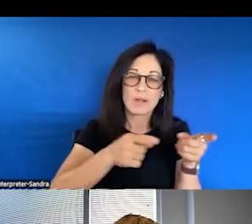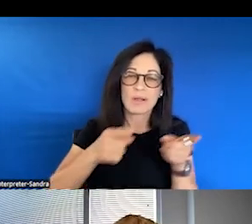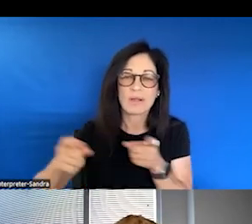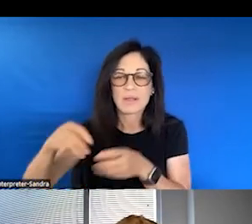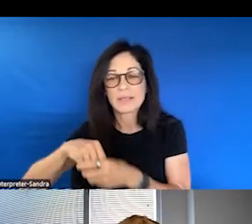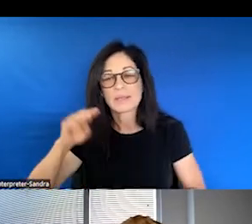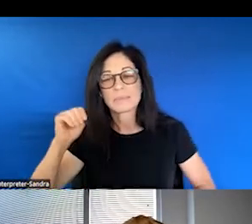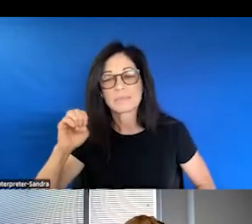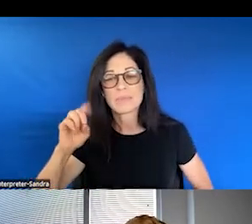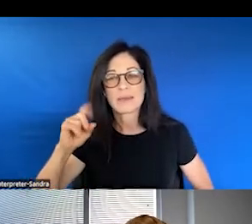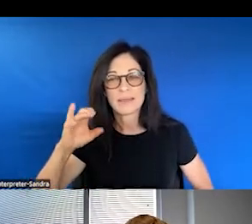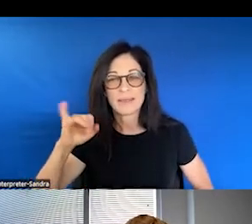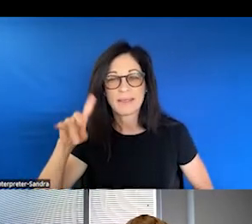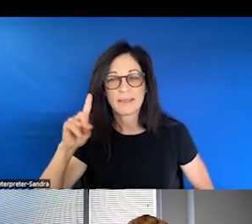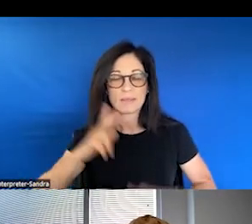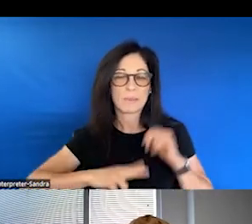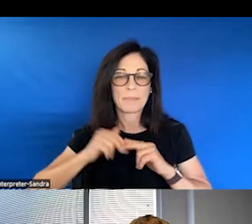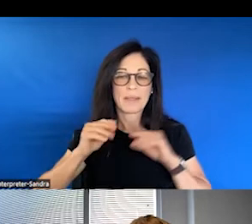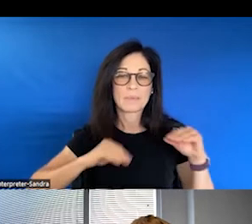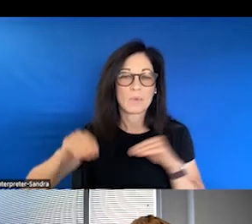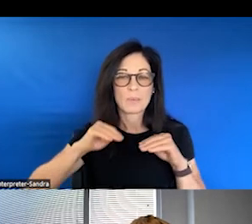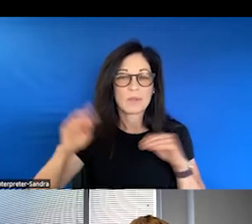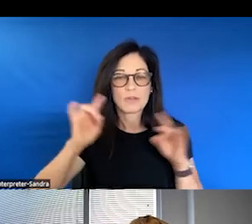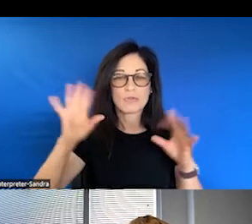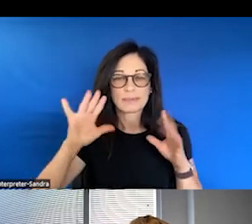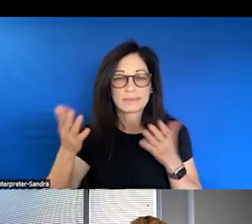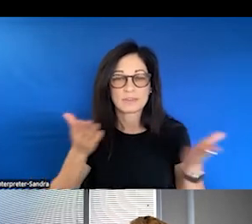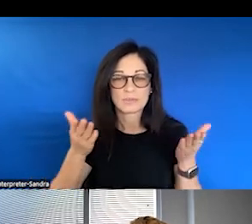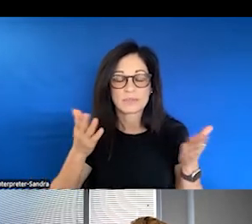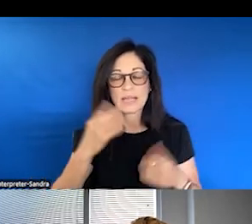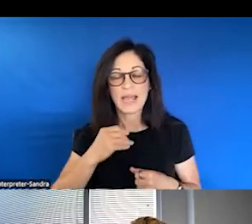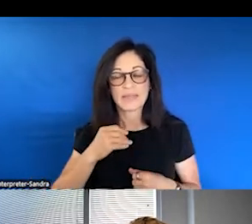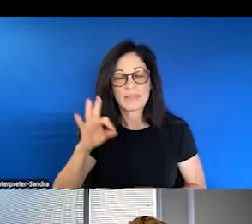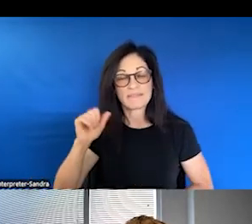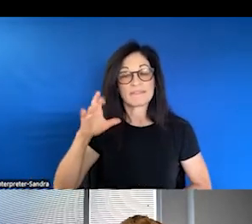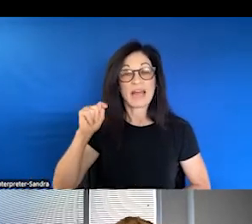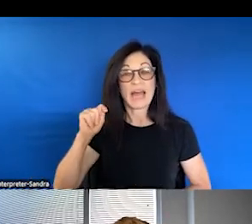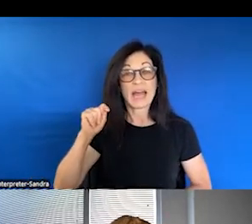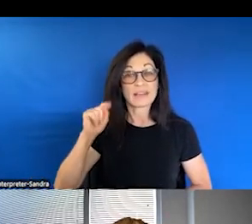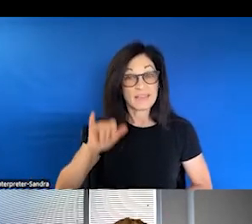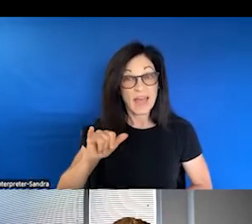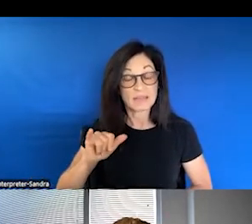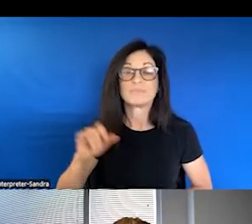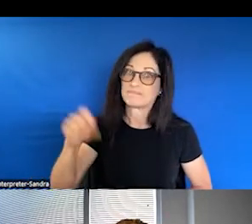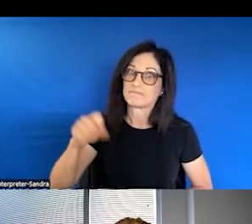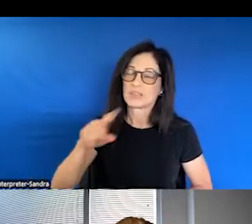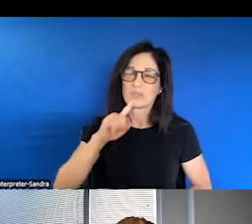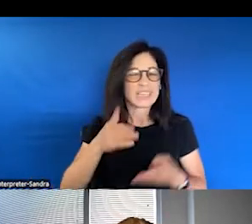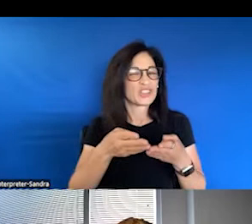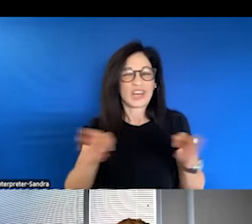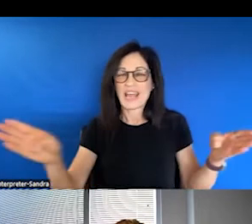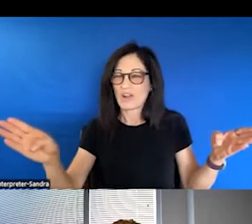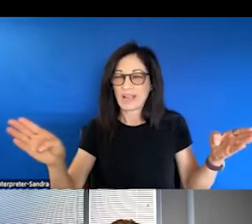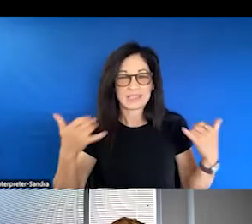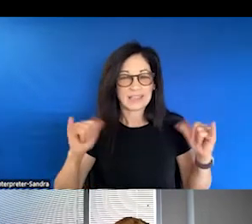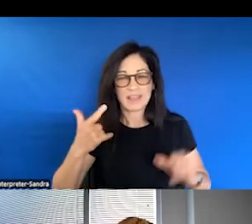Medicaid to build mobile crisis services, and the fact that it's very generic still right now. Like,